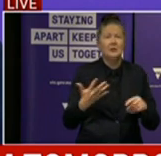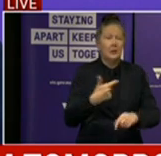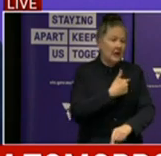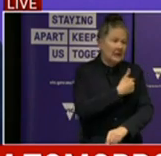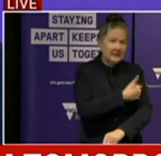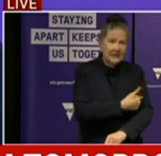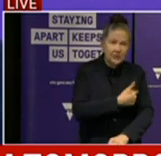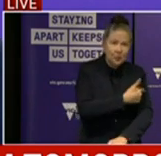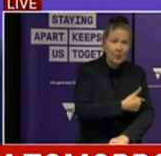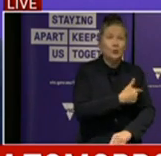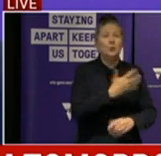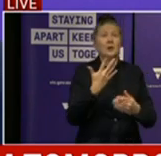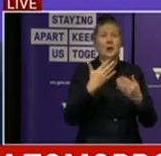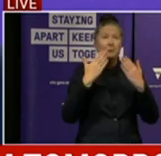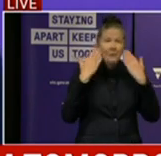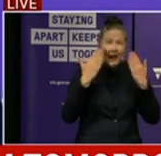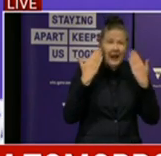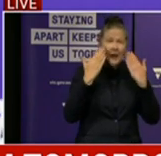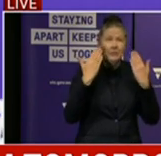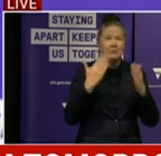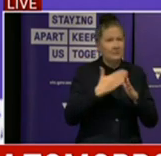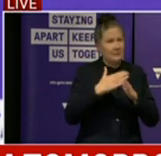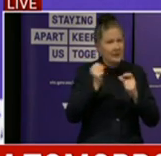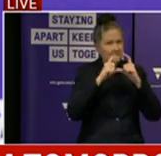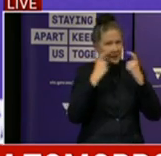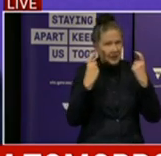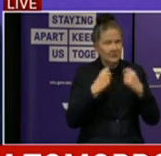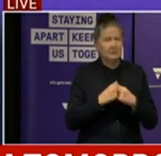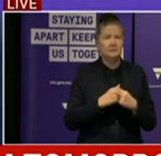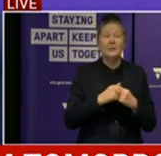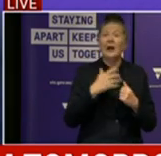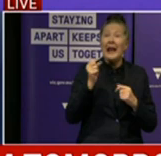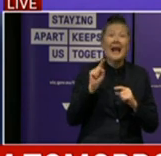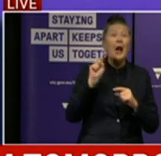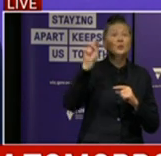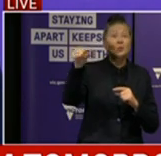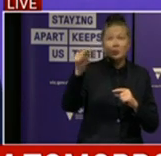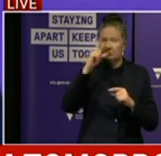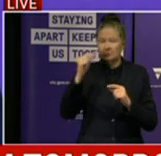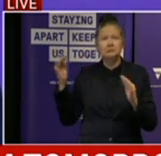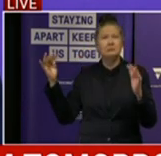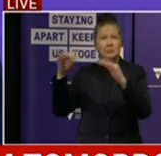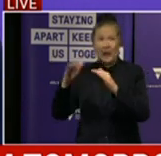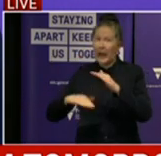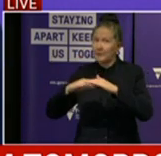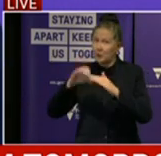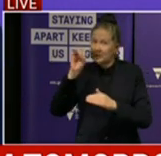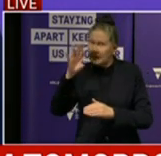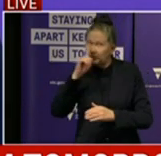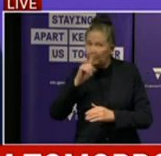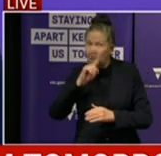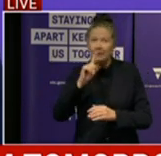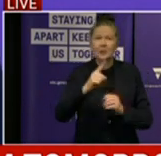can be worn. For real estate services, outdoor auctions will be permitted with a limit of 10 people. All community sport